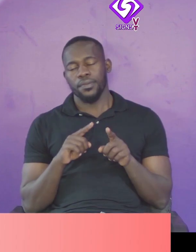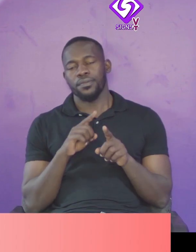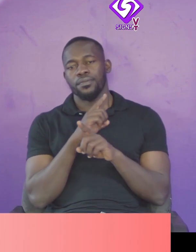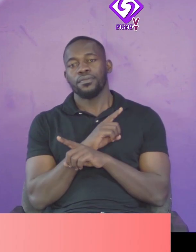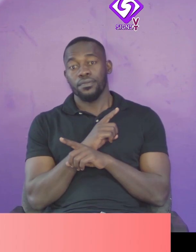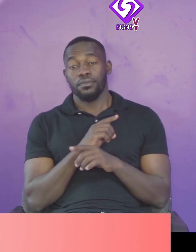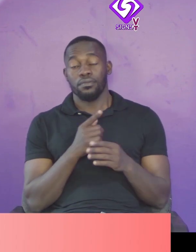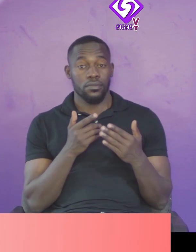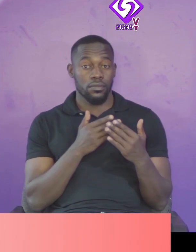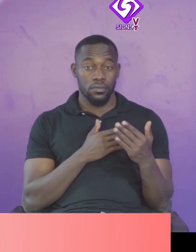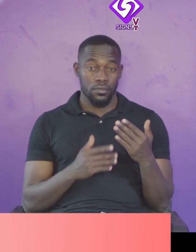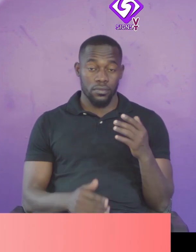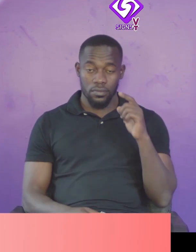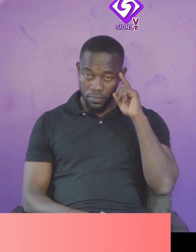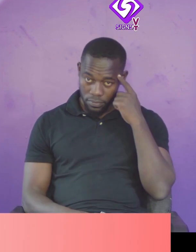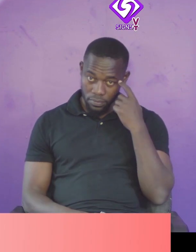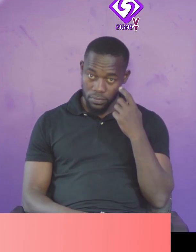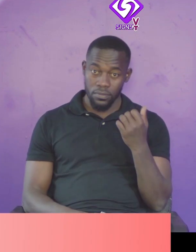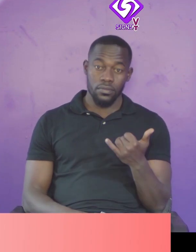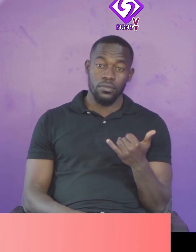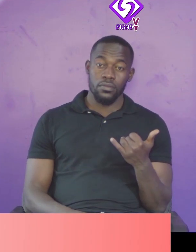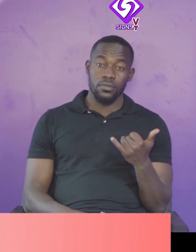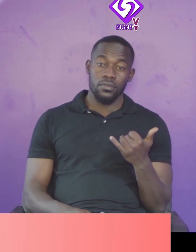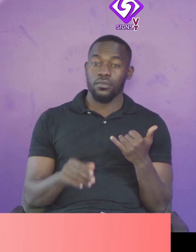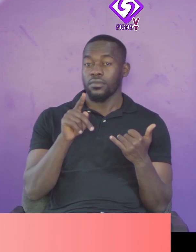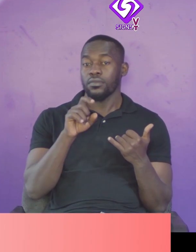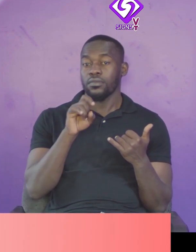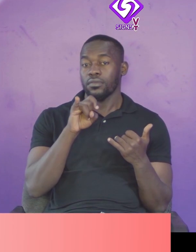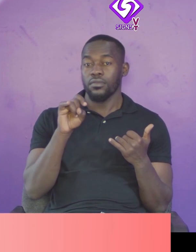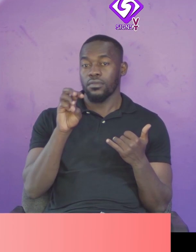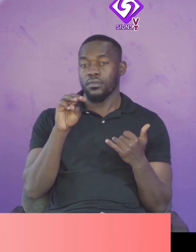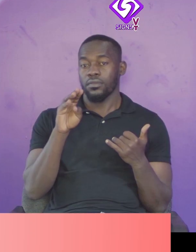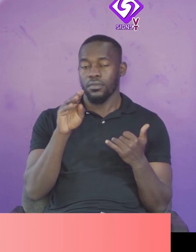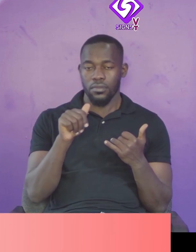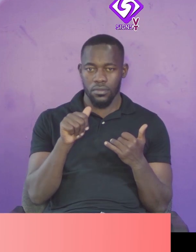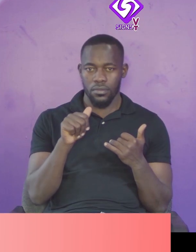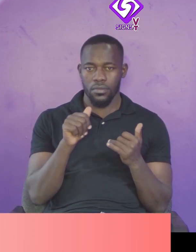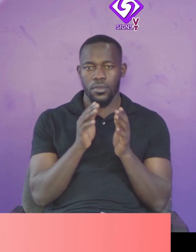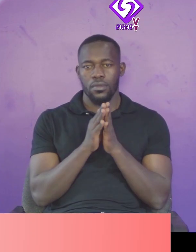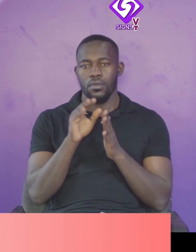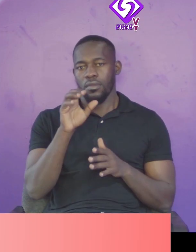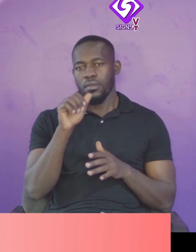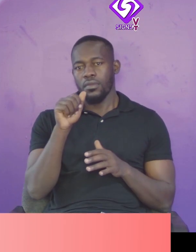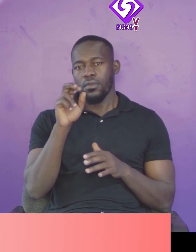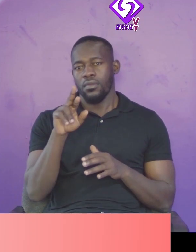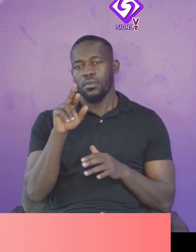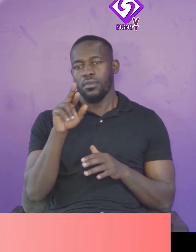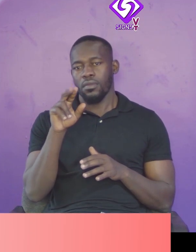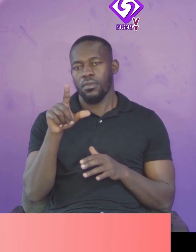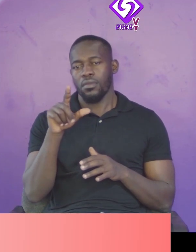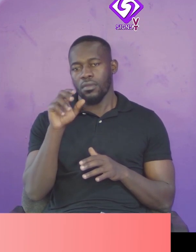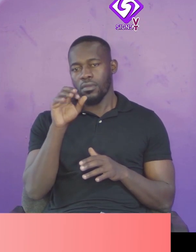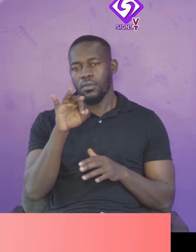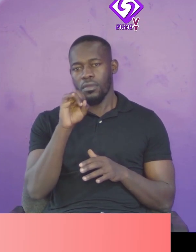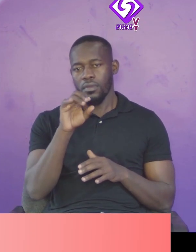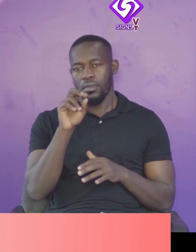also thought when now that Timber and Calafiori, sometimes they get tired in games,